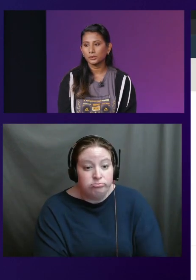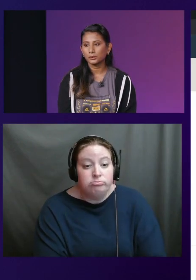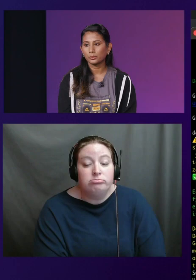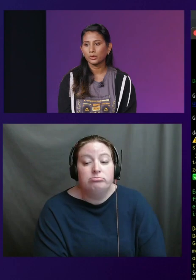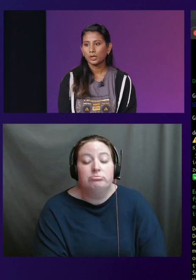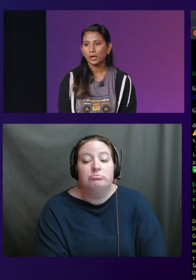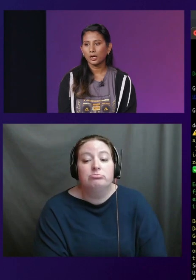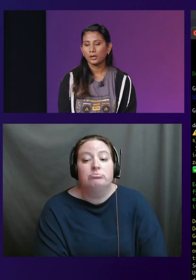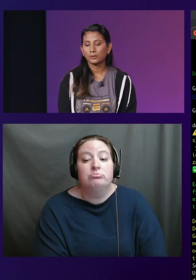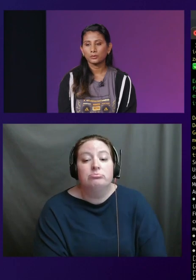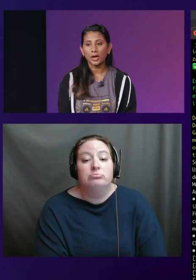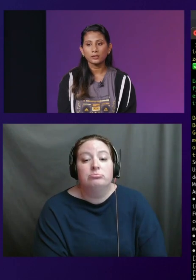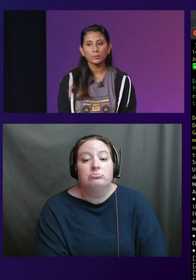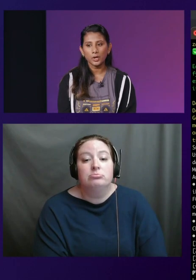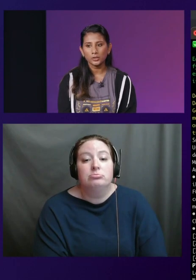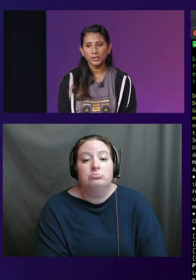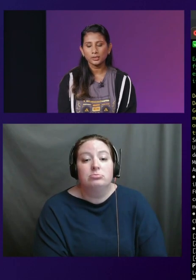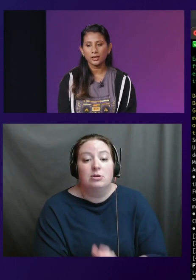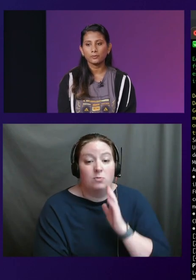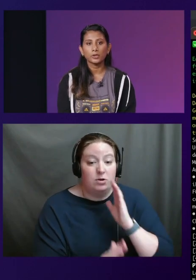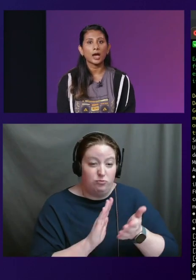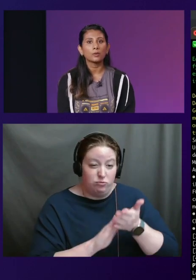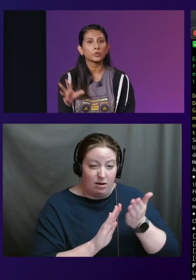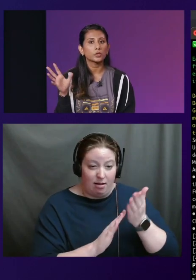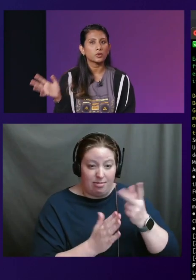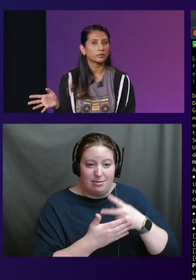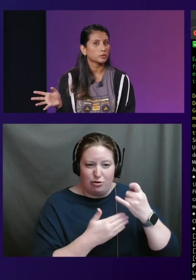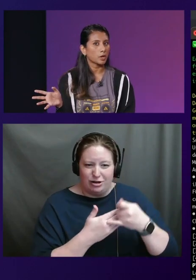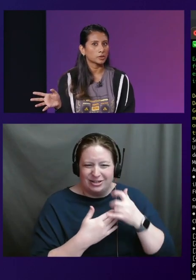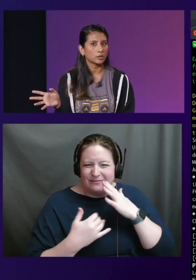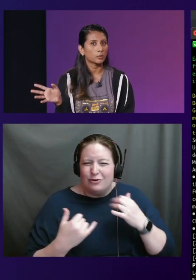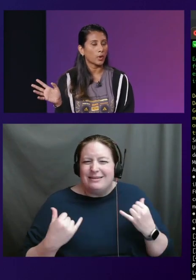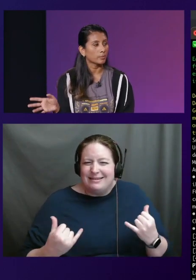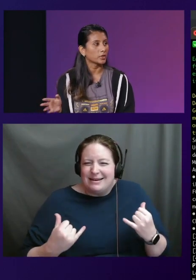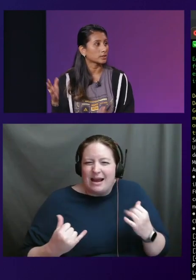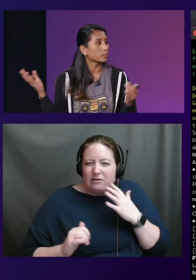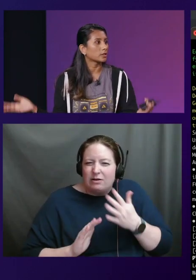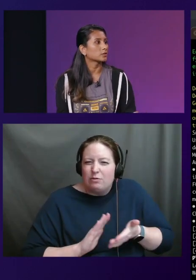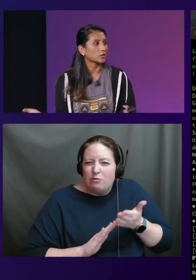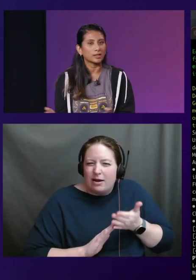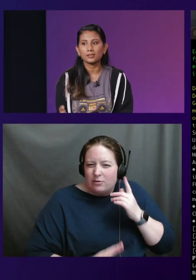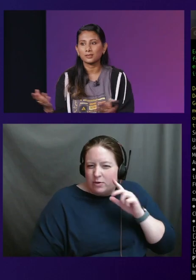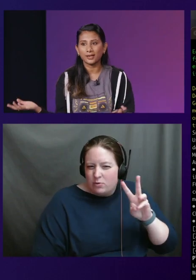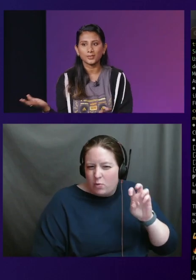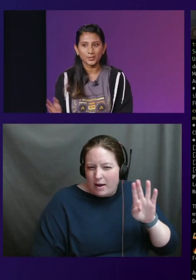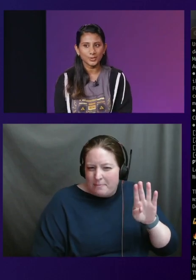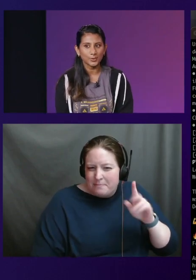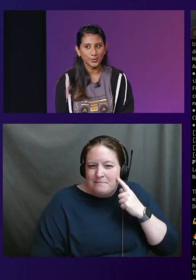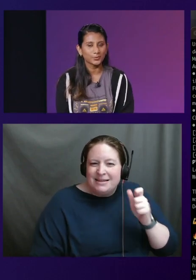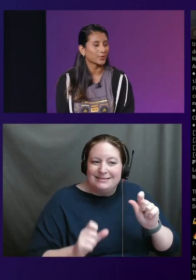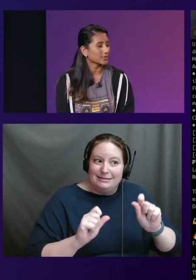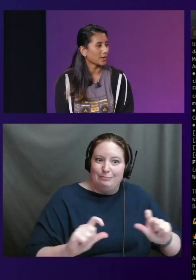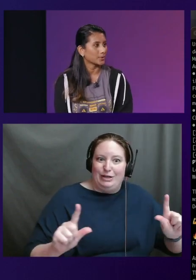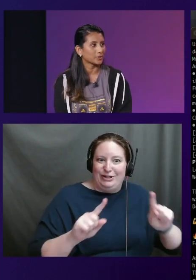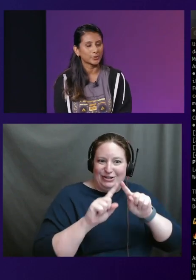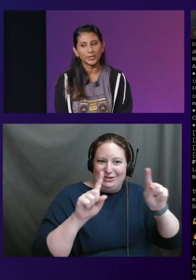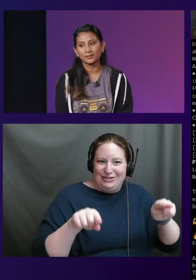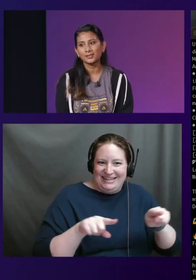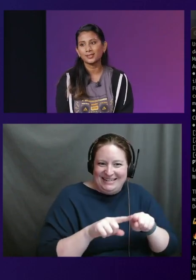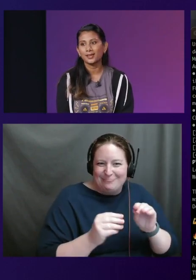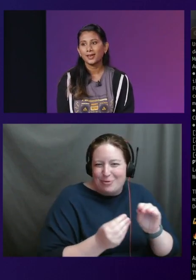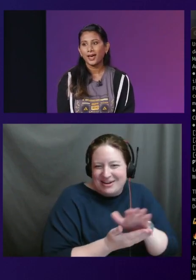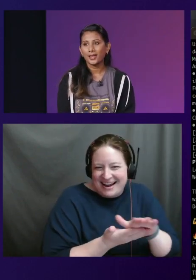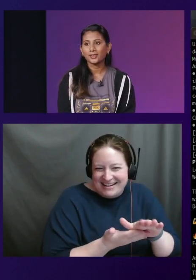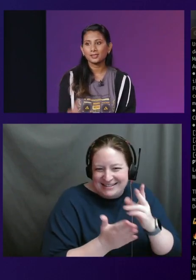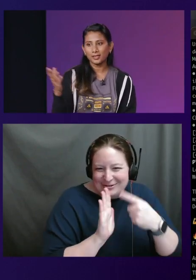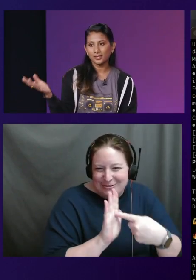going to run our project. And for now, I'm going to run this project on web because the bigger screen and it's nicer to show you folks how we're doing